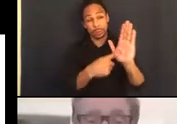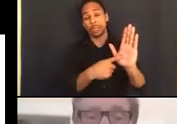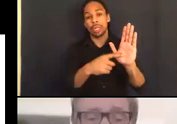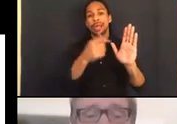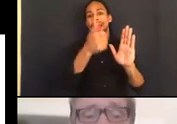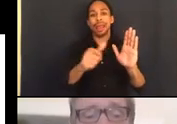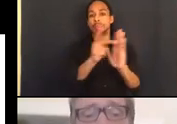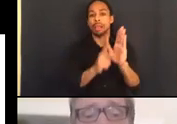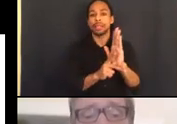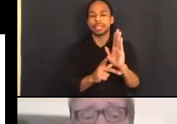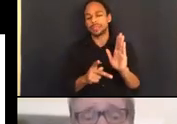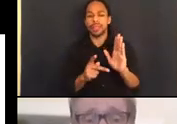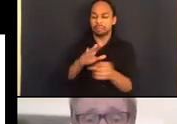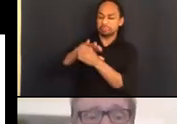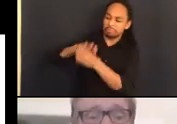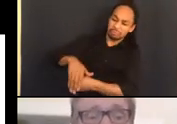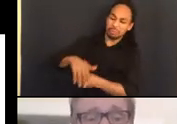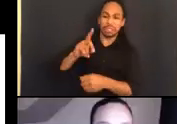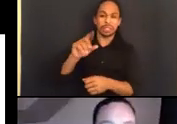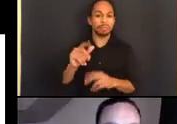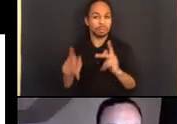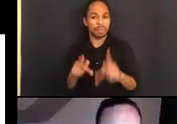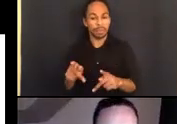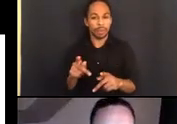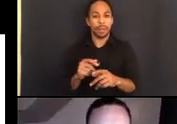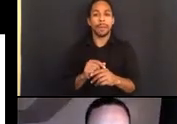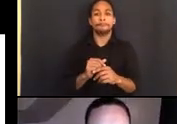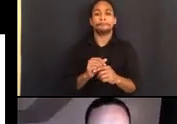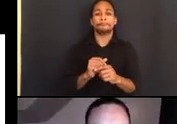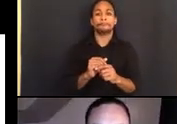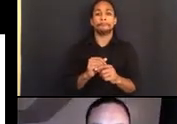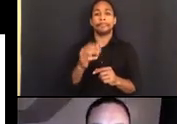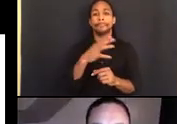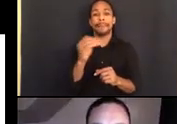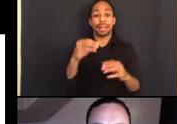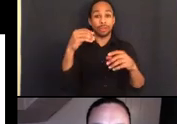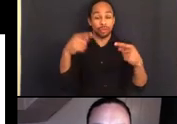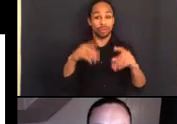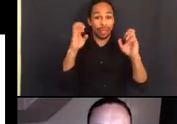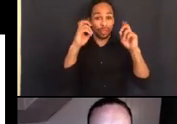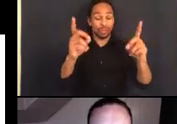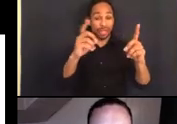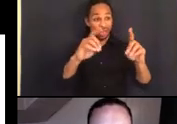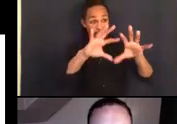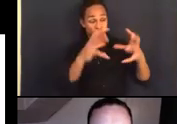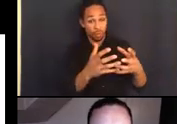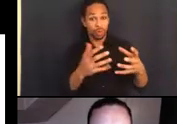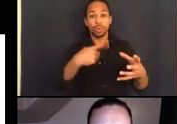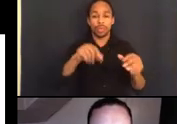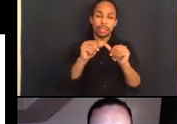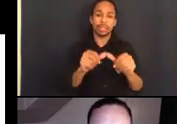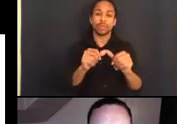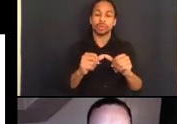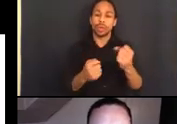of beneficial, if not life-saving, COVID-19 treatments. And in the education realm, we continue to advocate for